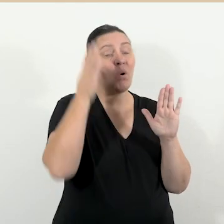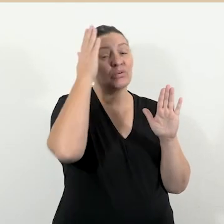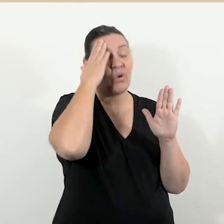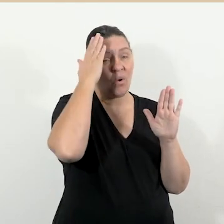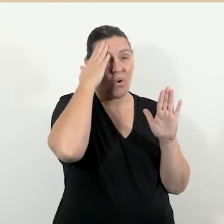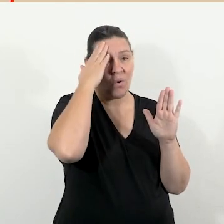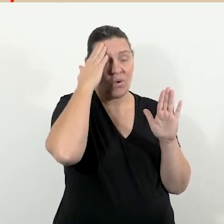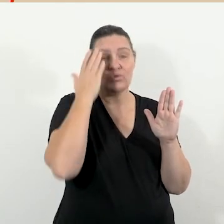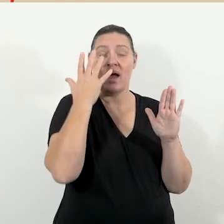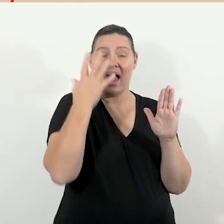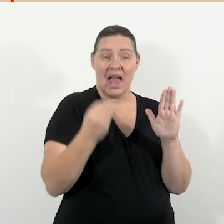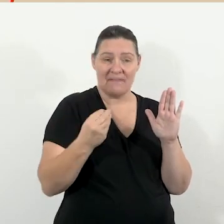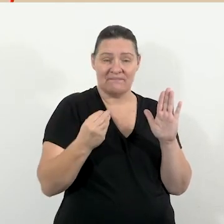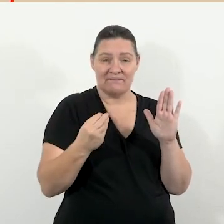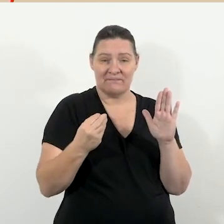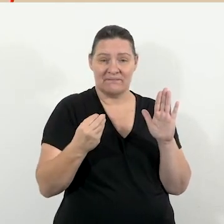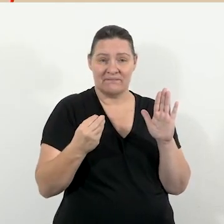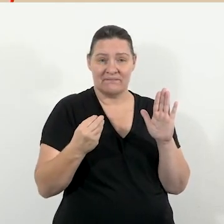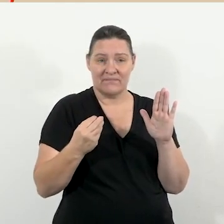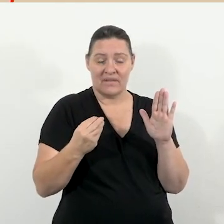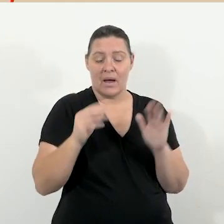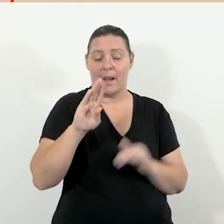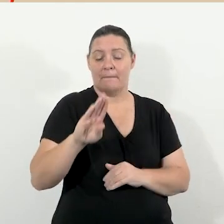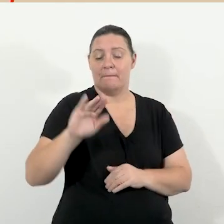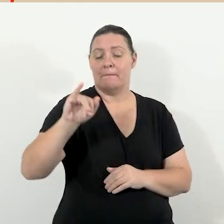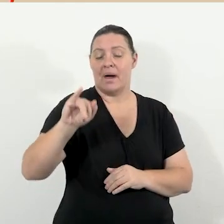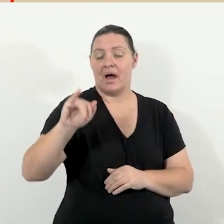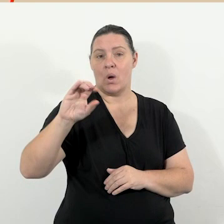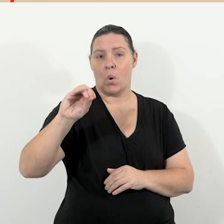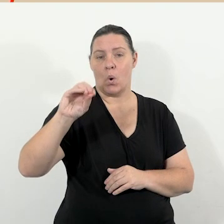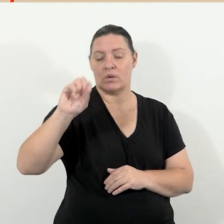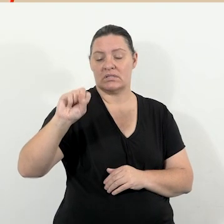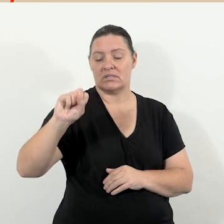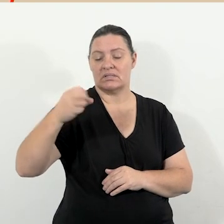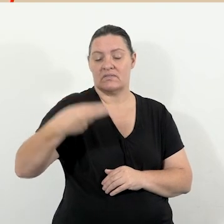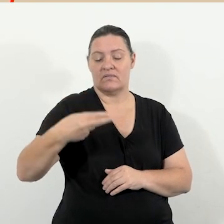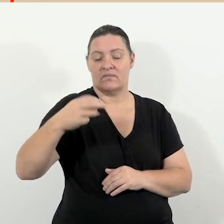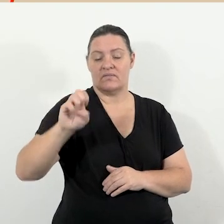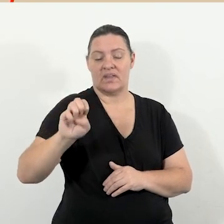for us to have what we call the biosphere,